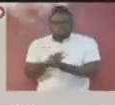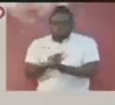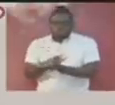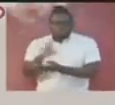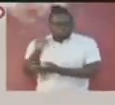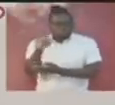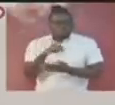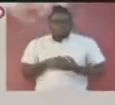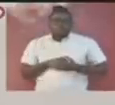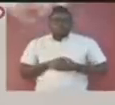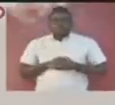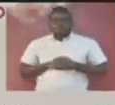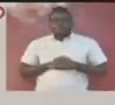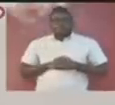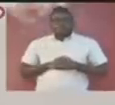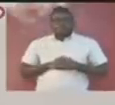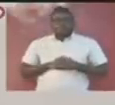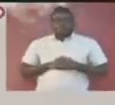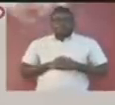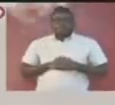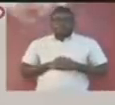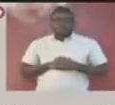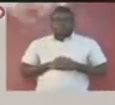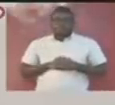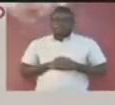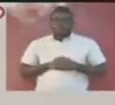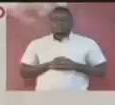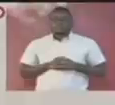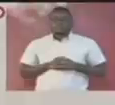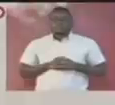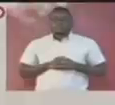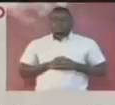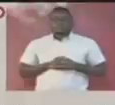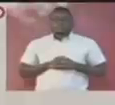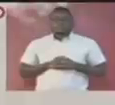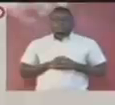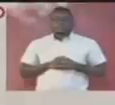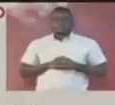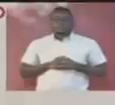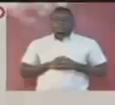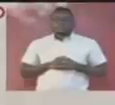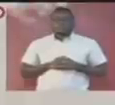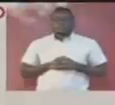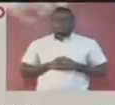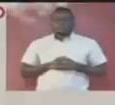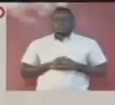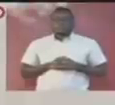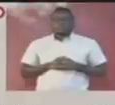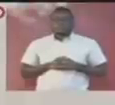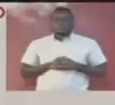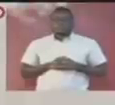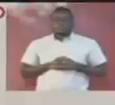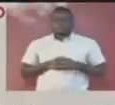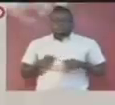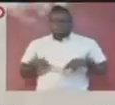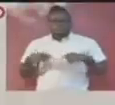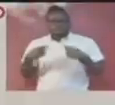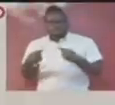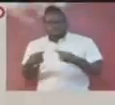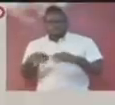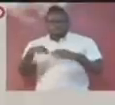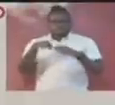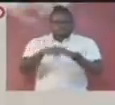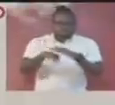afraid to participate in activities that we normally have to participate in, because we cannot live that way. So let